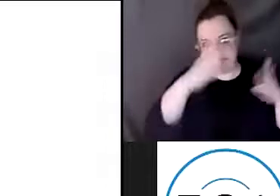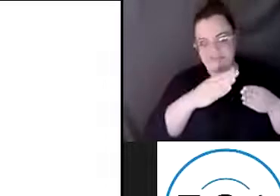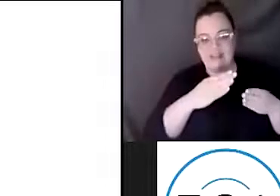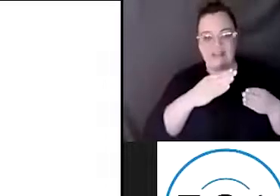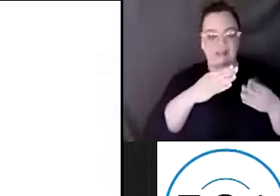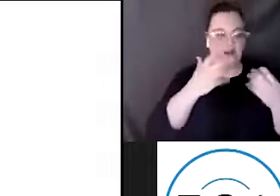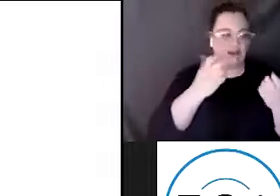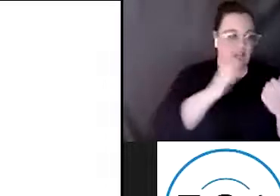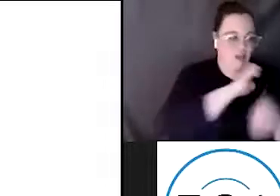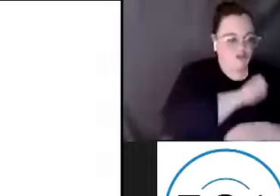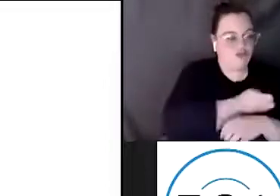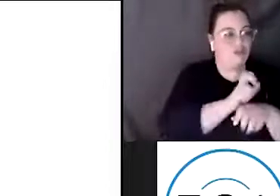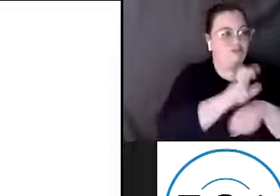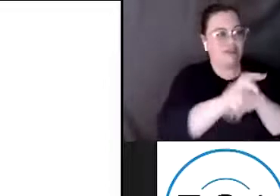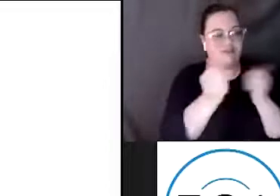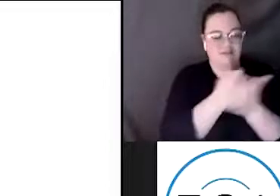communities.